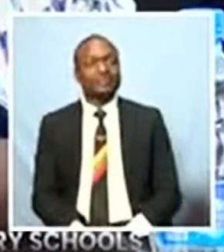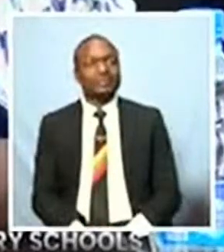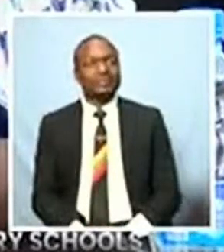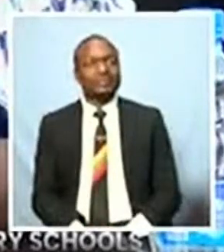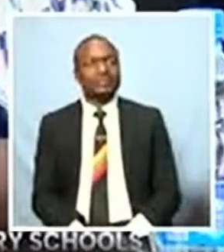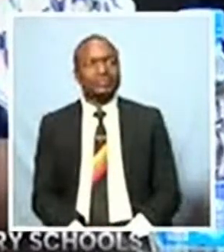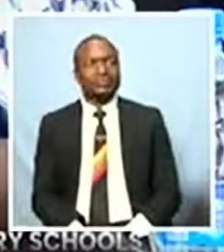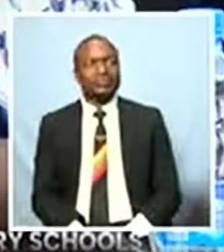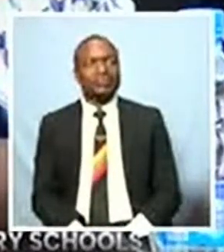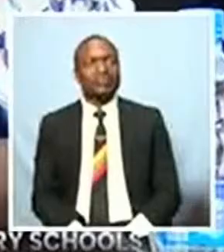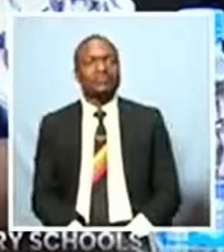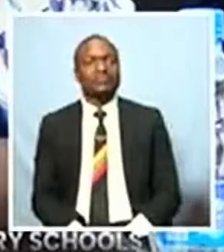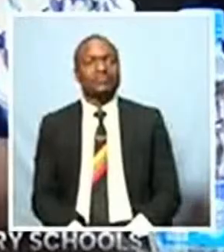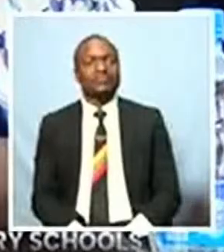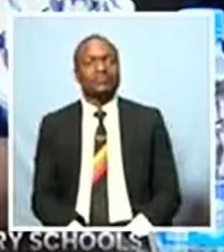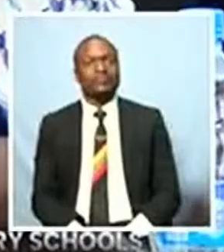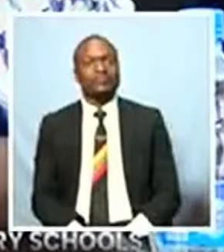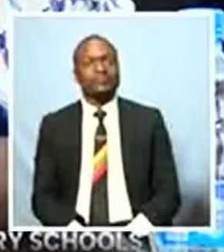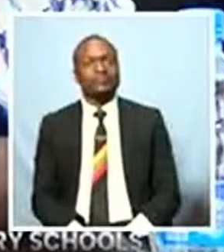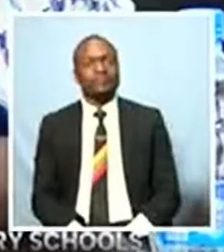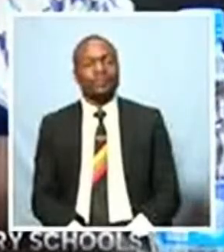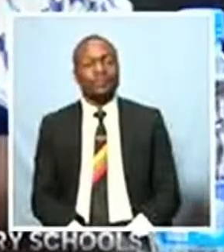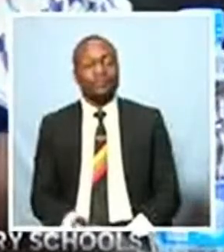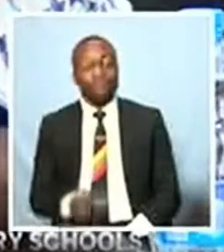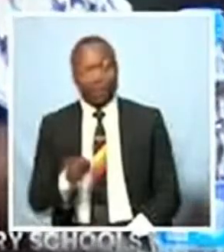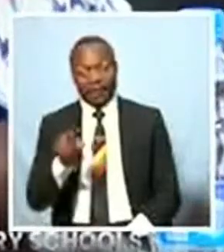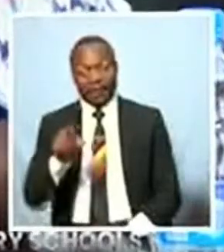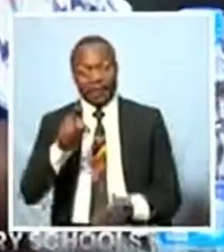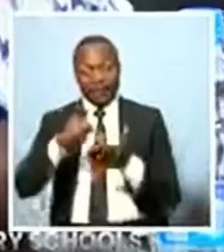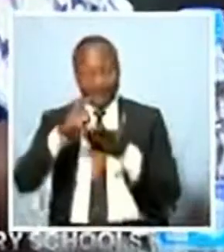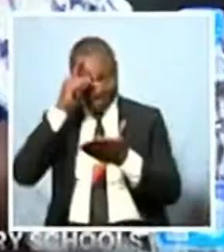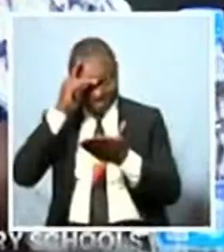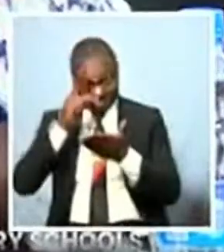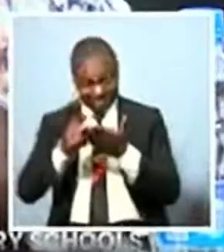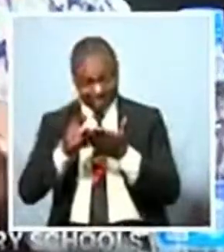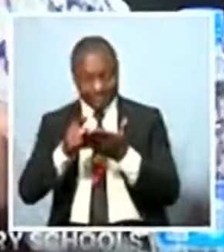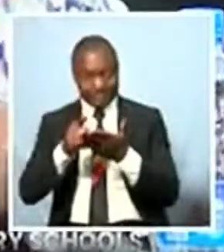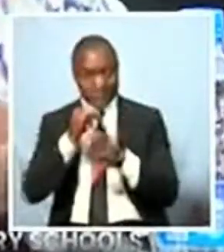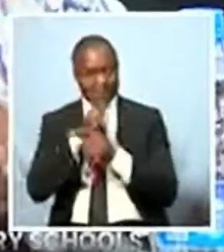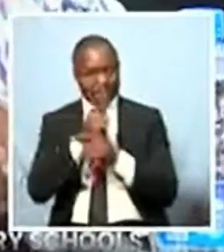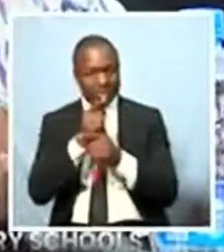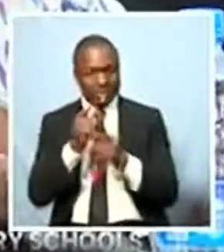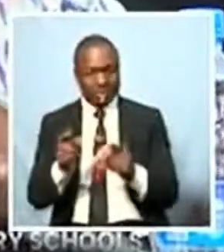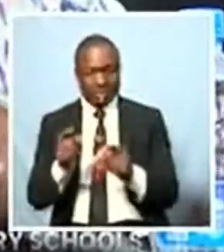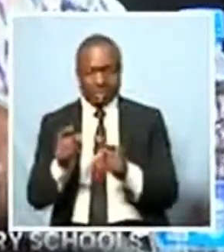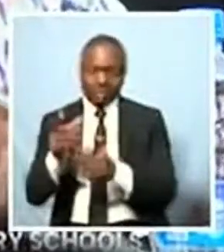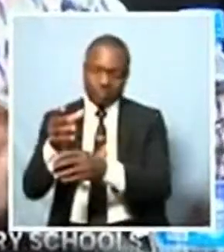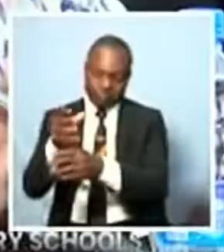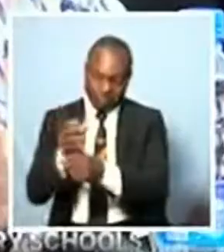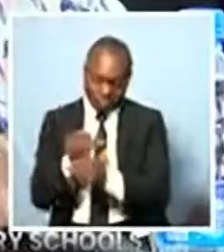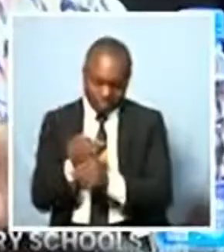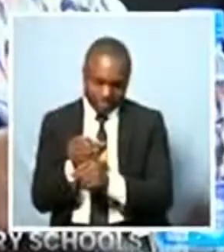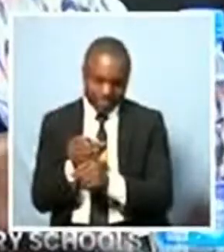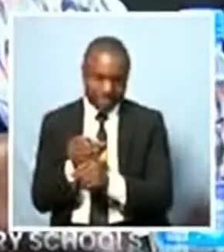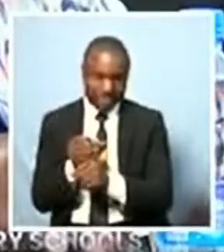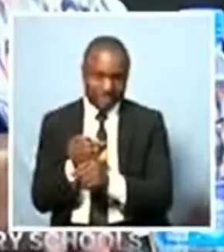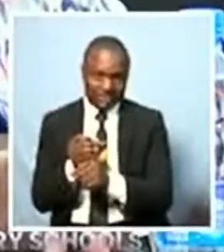this morning, and the pupil at the end of the day is just at the receiving